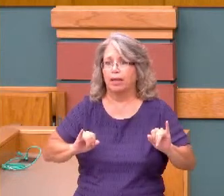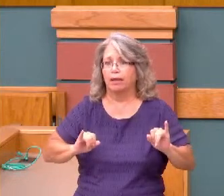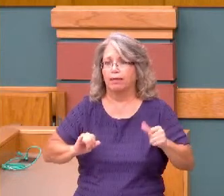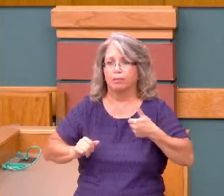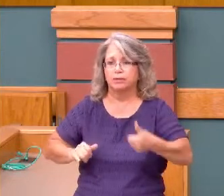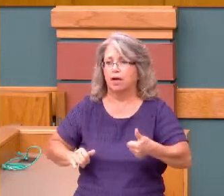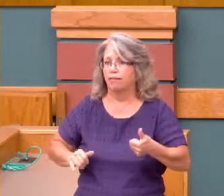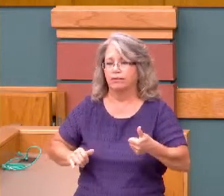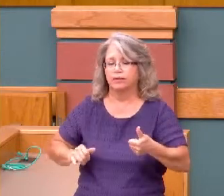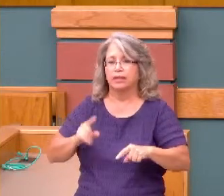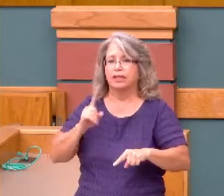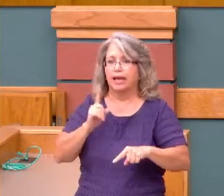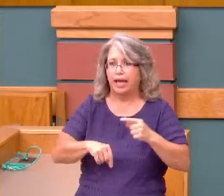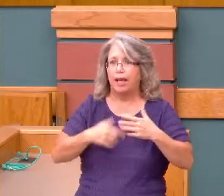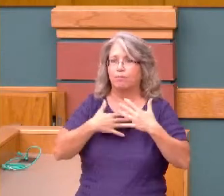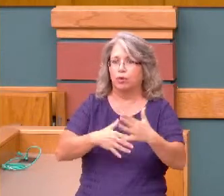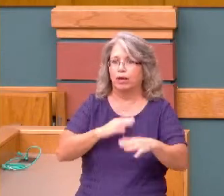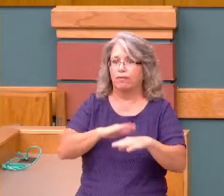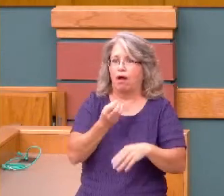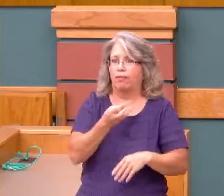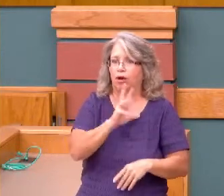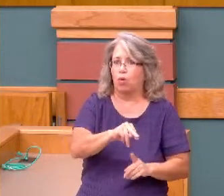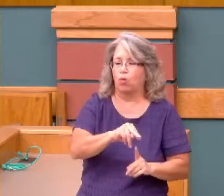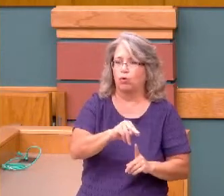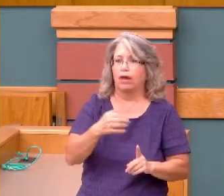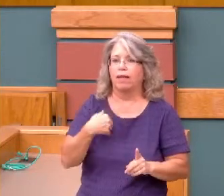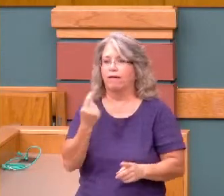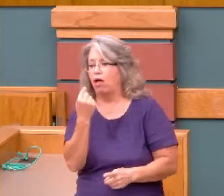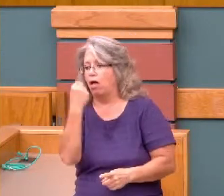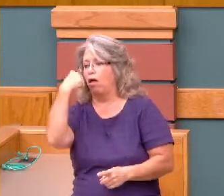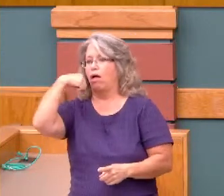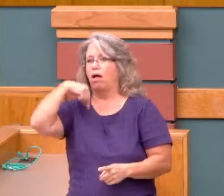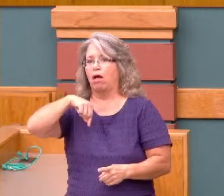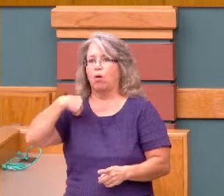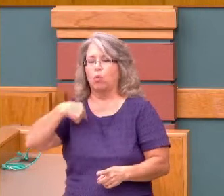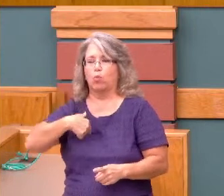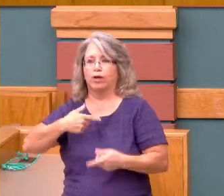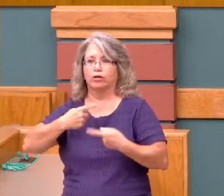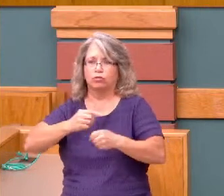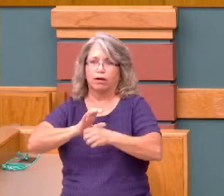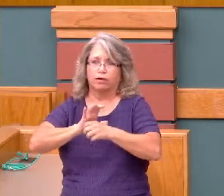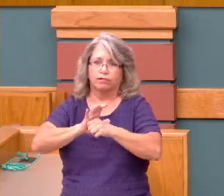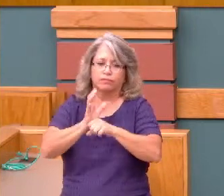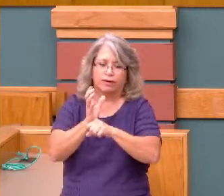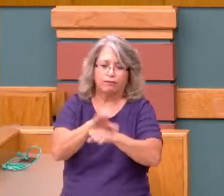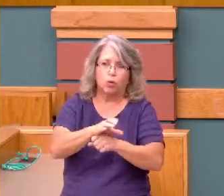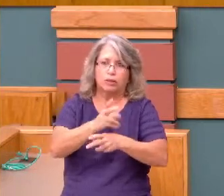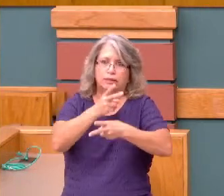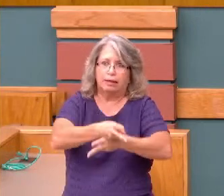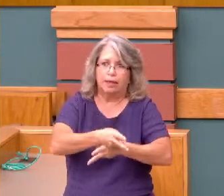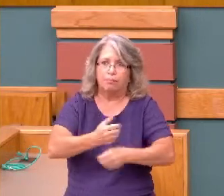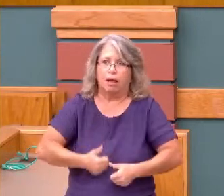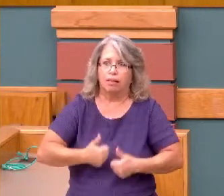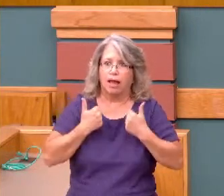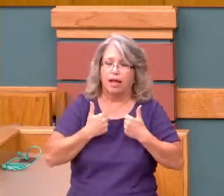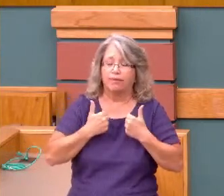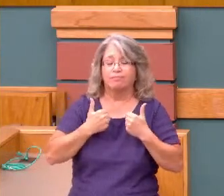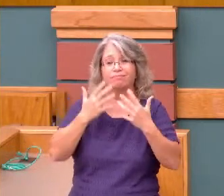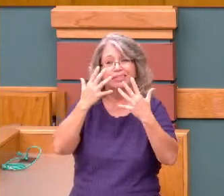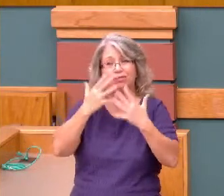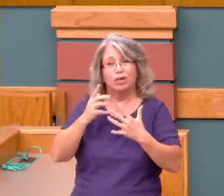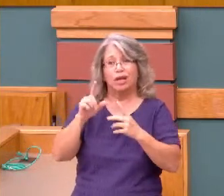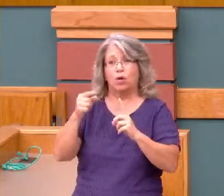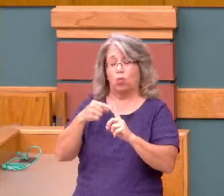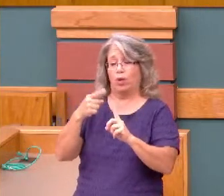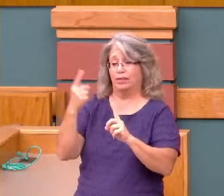own. They have a tube down their throat, and we're trying to keep them alive. And unfortunately, when somebody gets intubated,